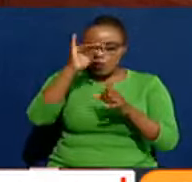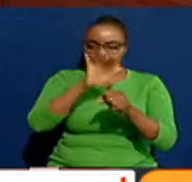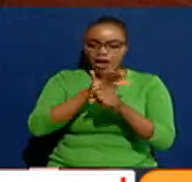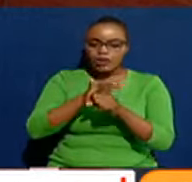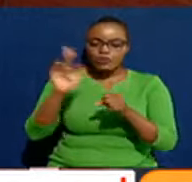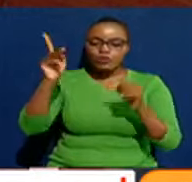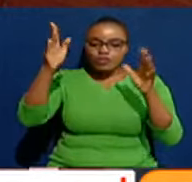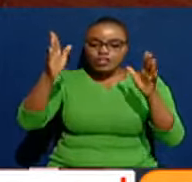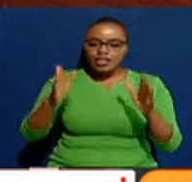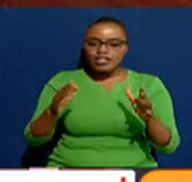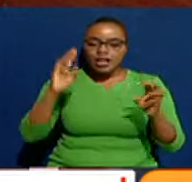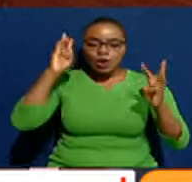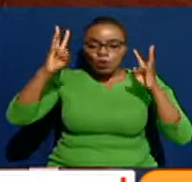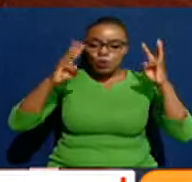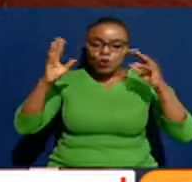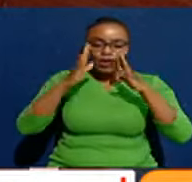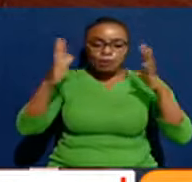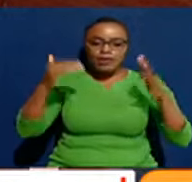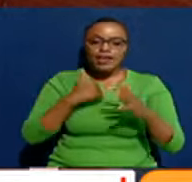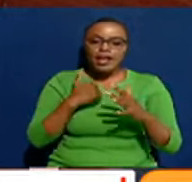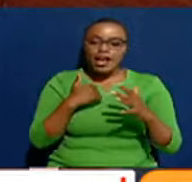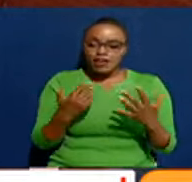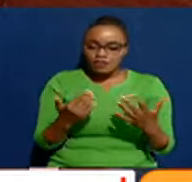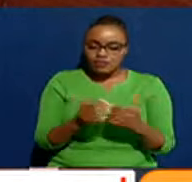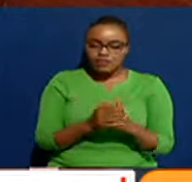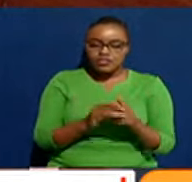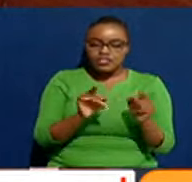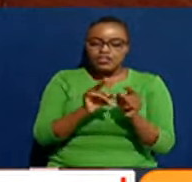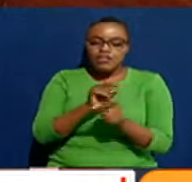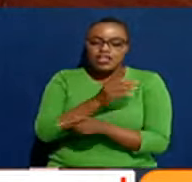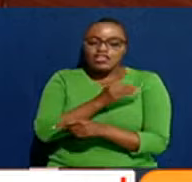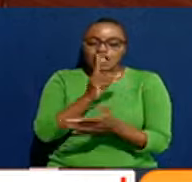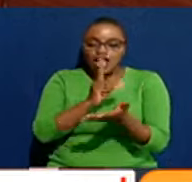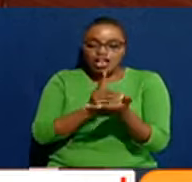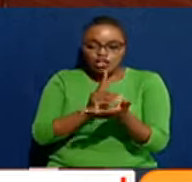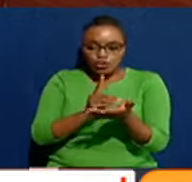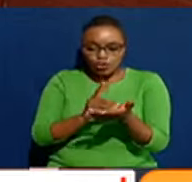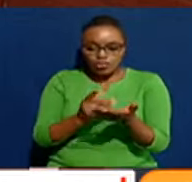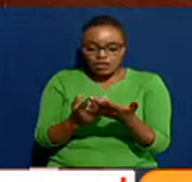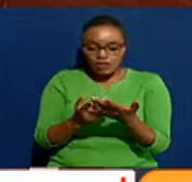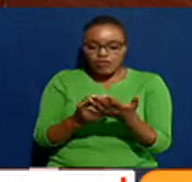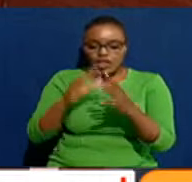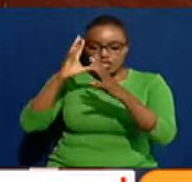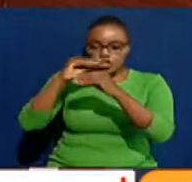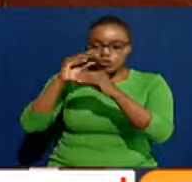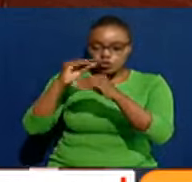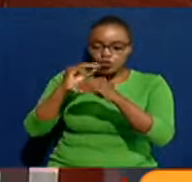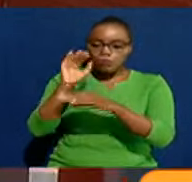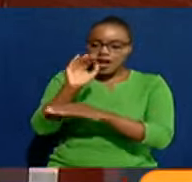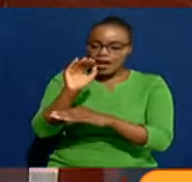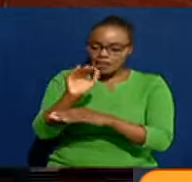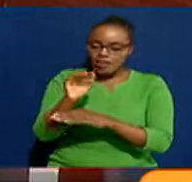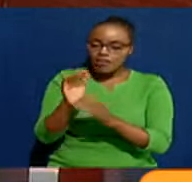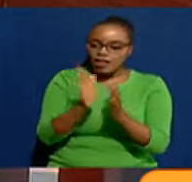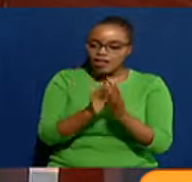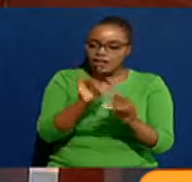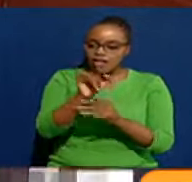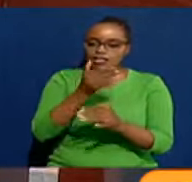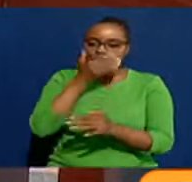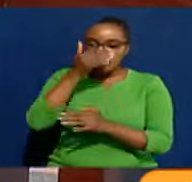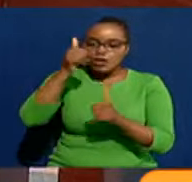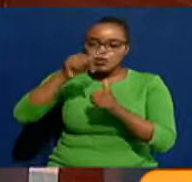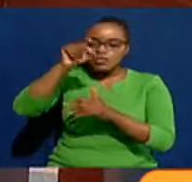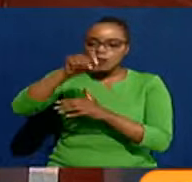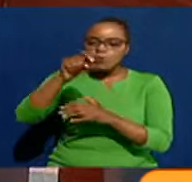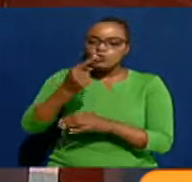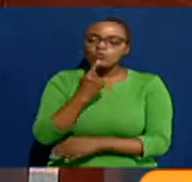Kenyans are worried. Now, what the doctor in Zoom has asked, and that is the answer that we